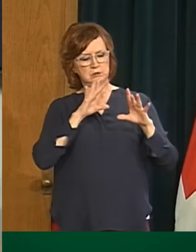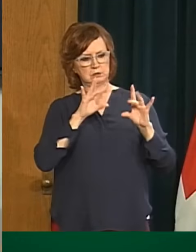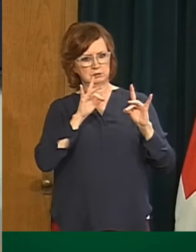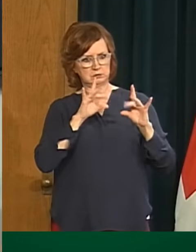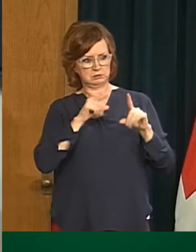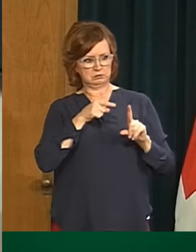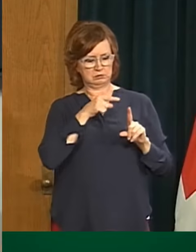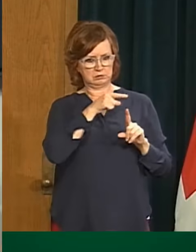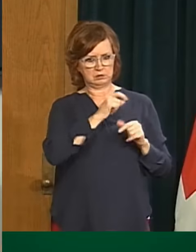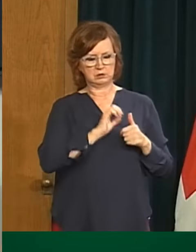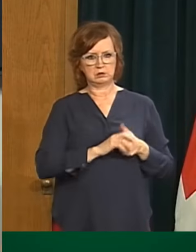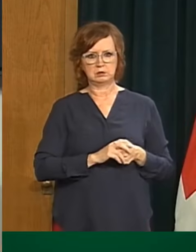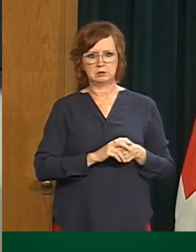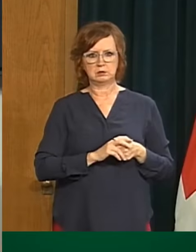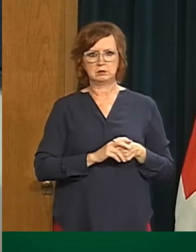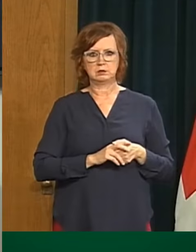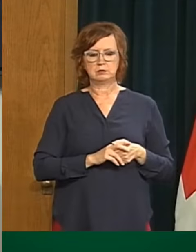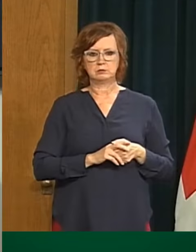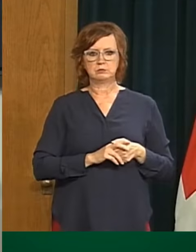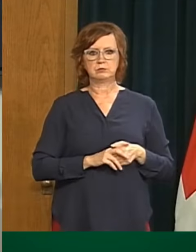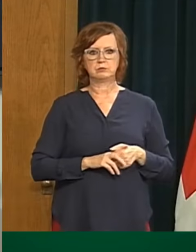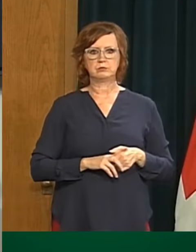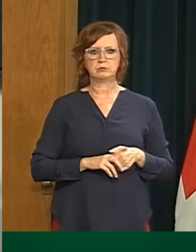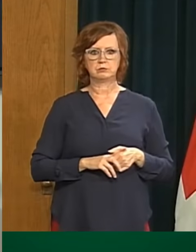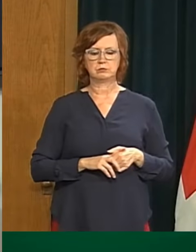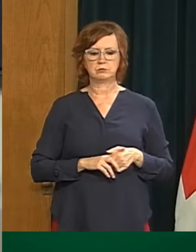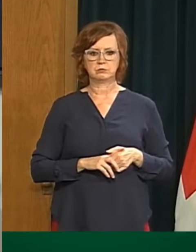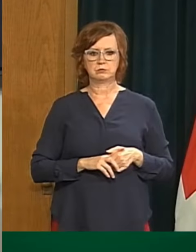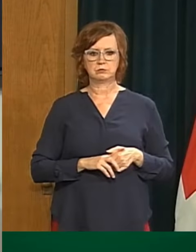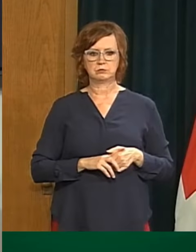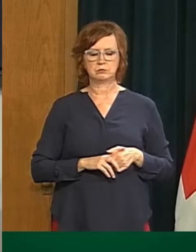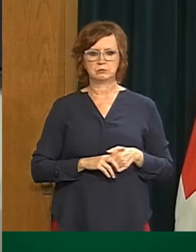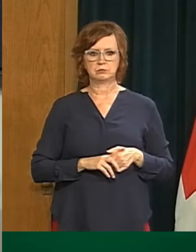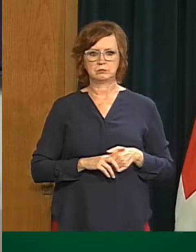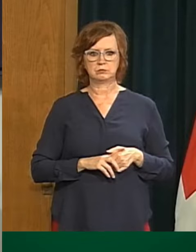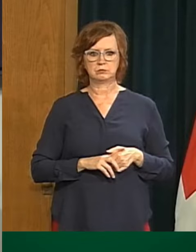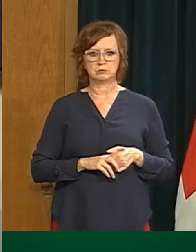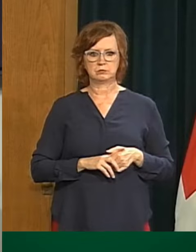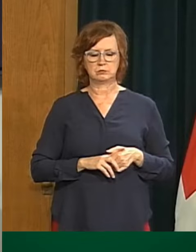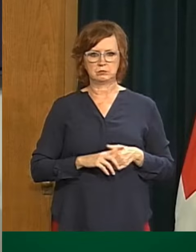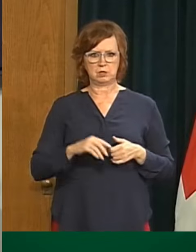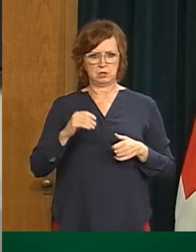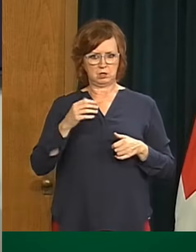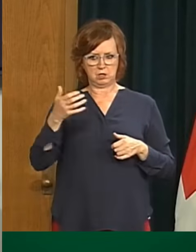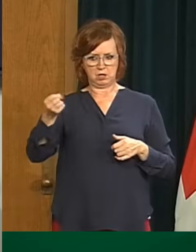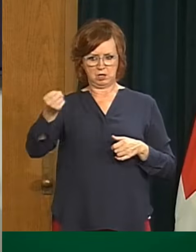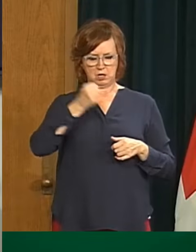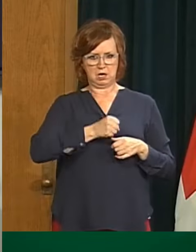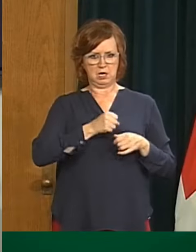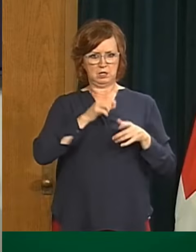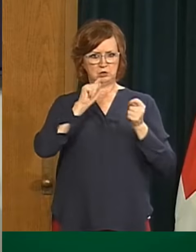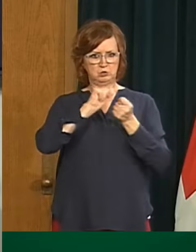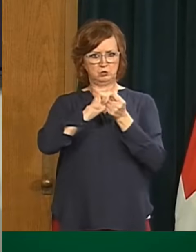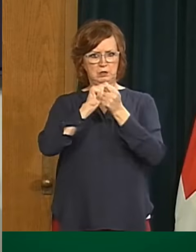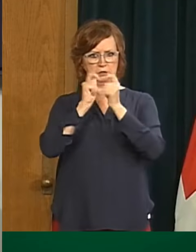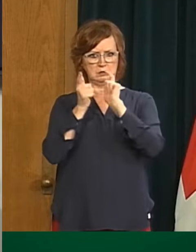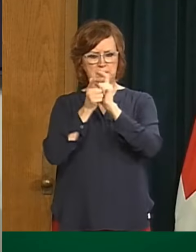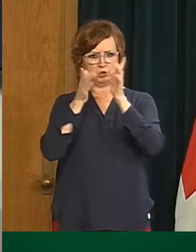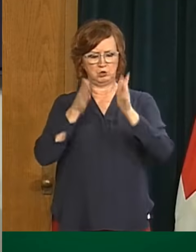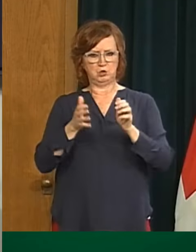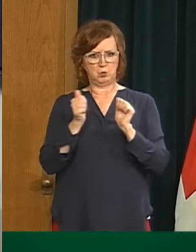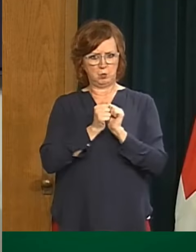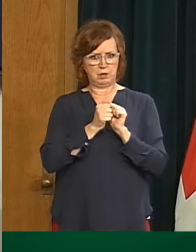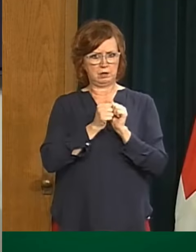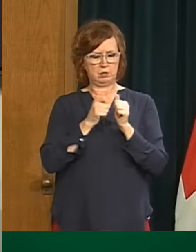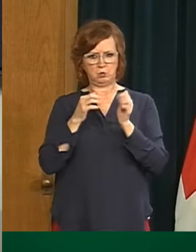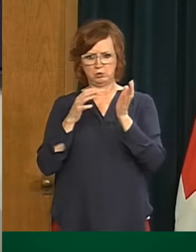Are there, what kinds of staff are you taking door to door? Will there be translators as well as medical staff? And I'm